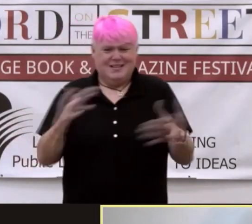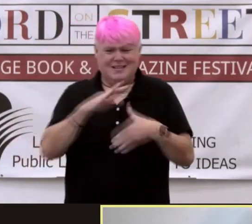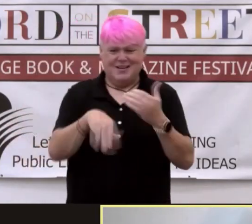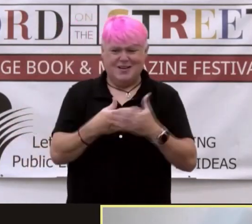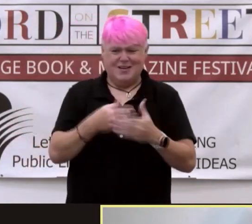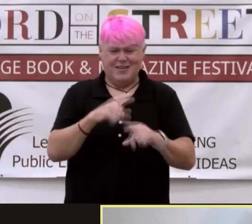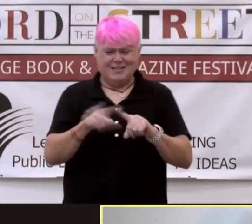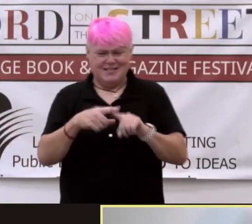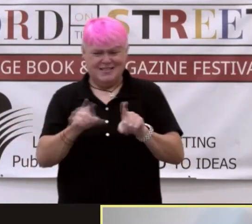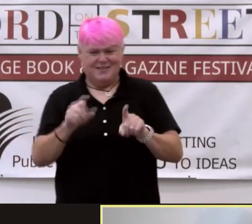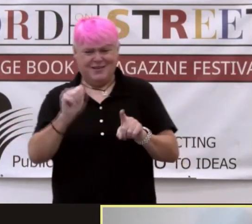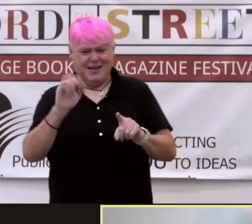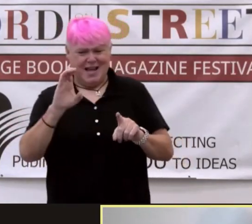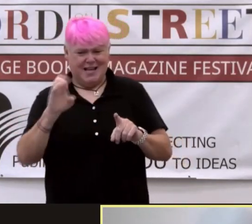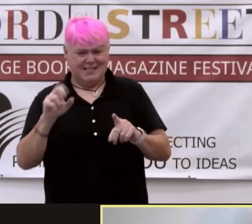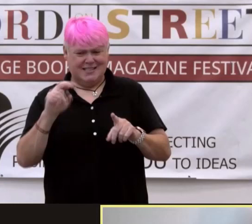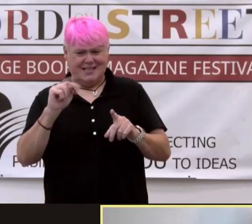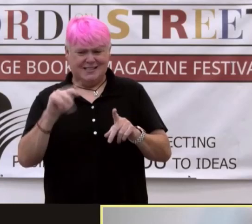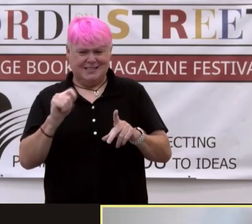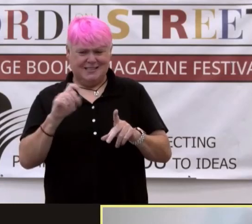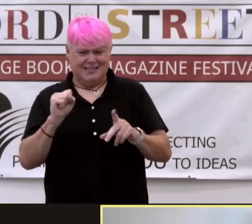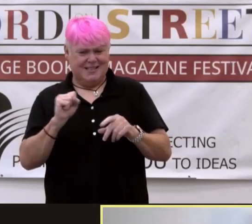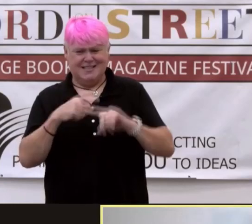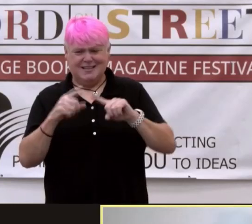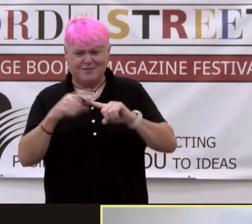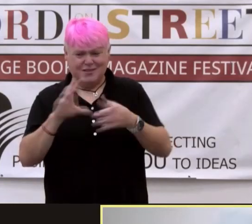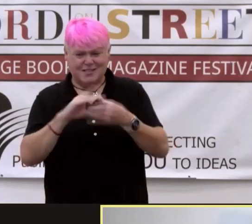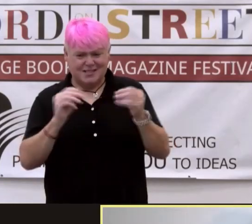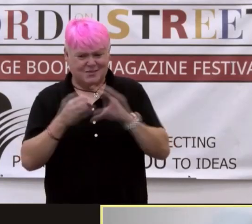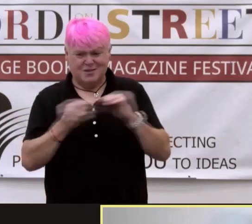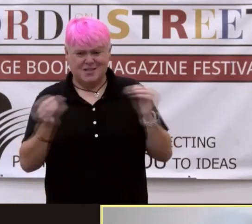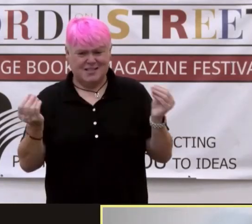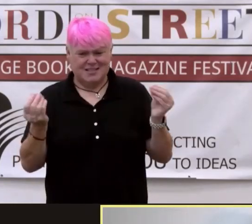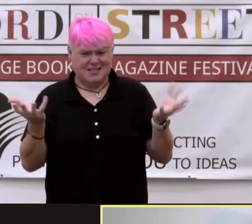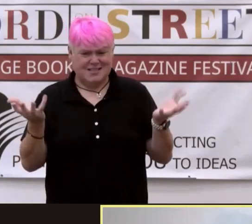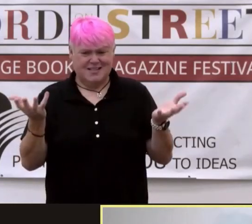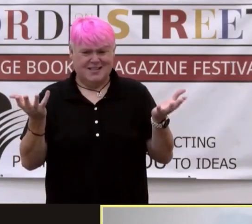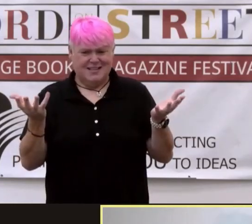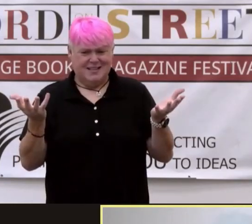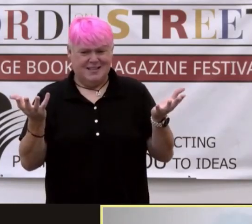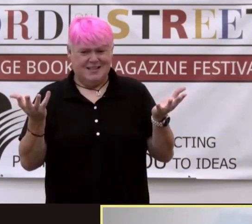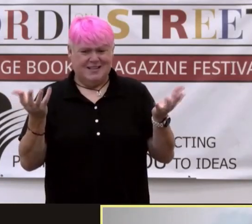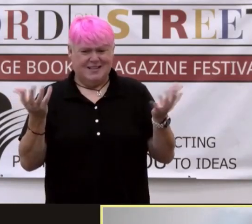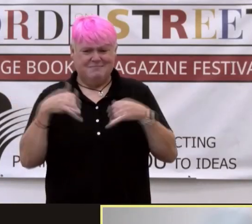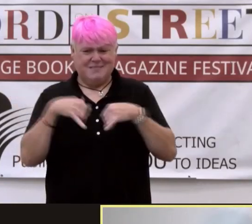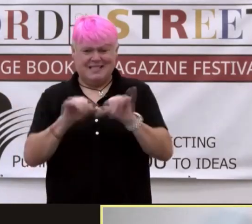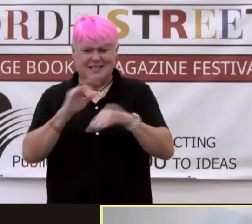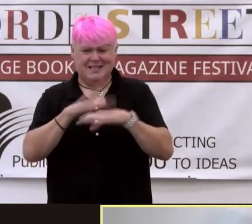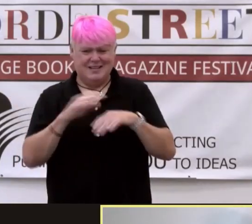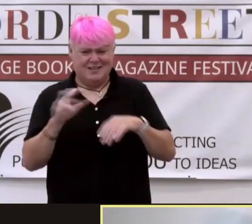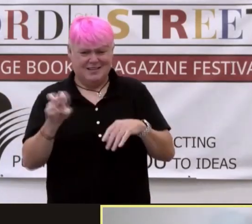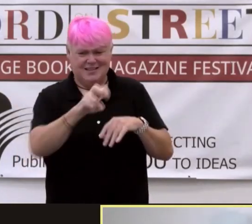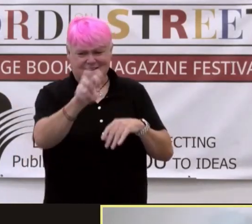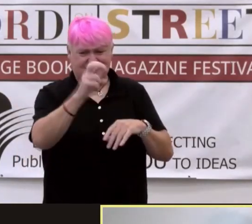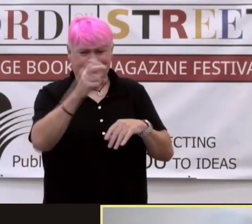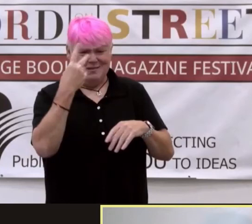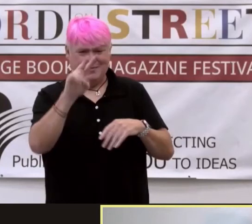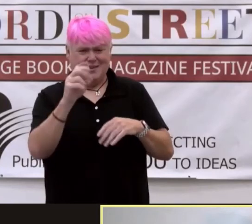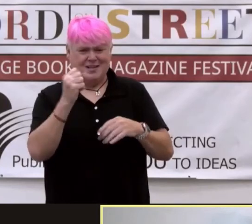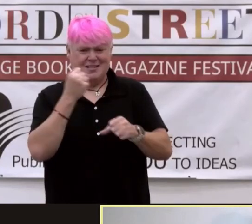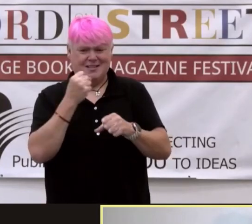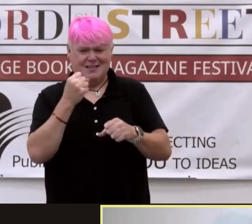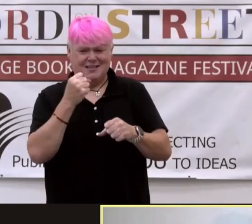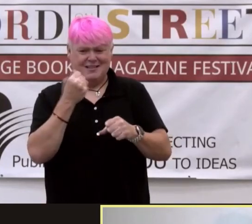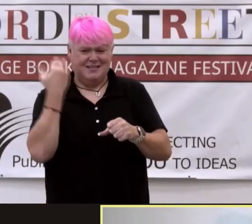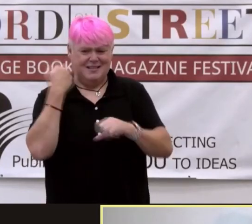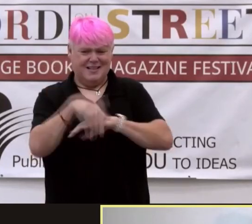one, and I don't know. I'm still on that journey because I just watched it last night. I'm just trying to process my